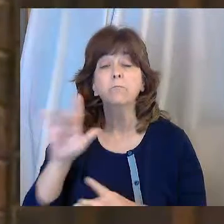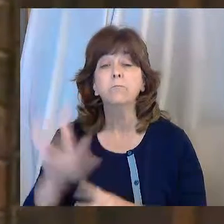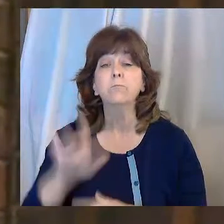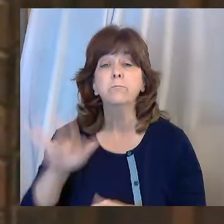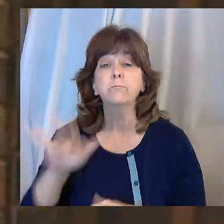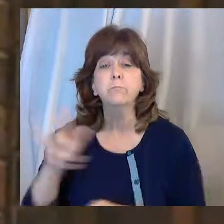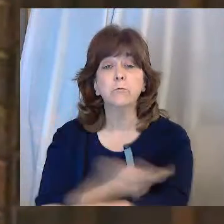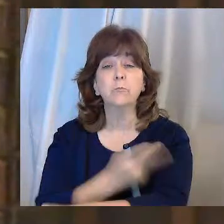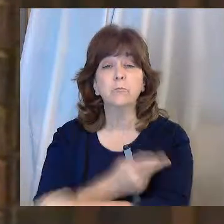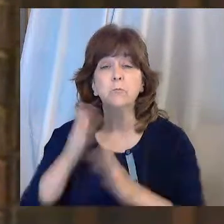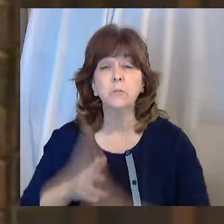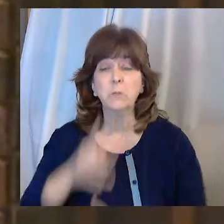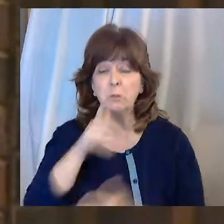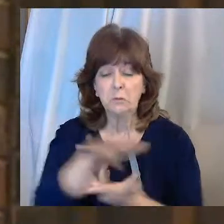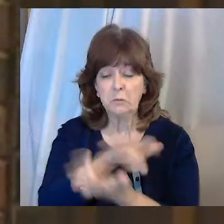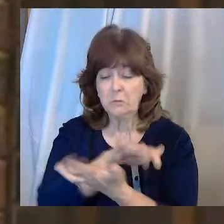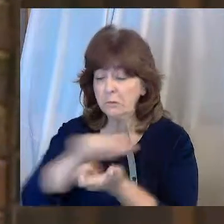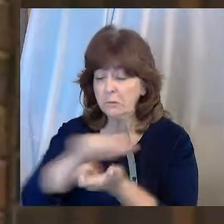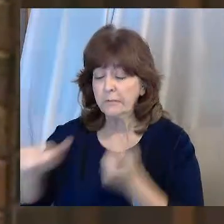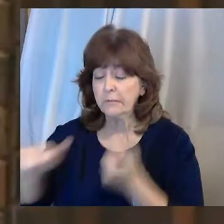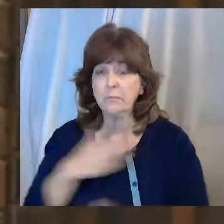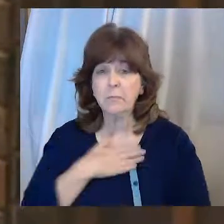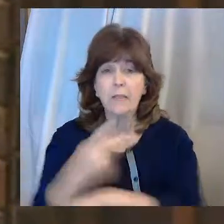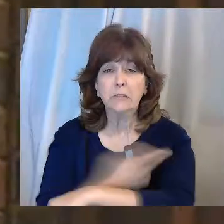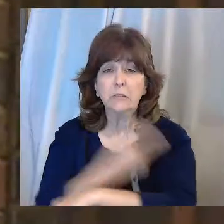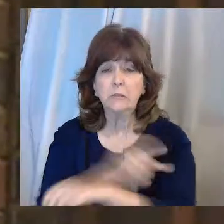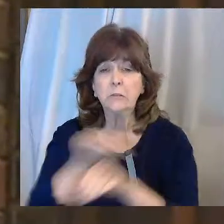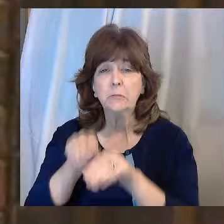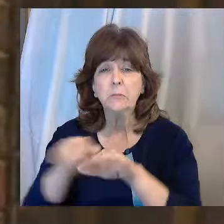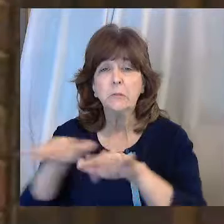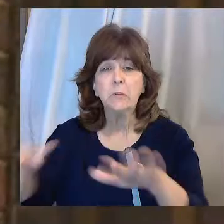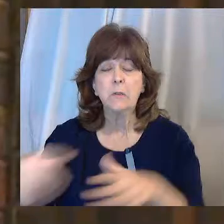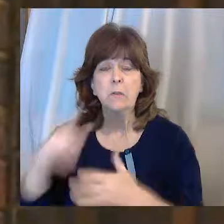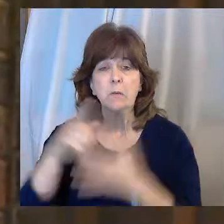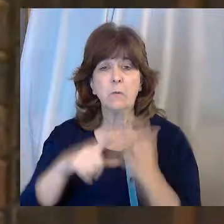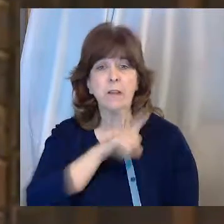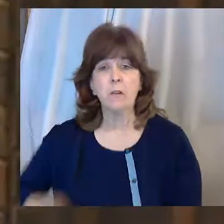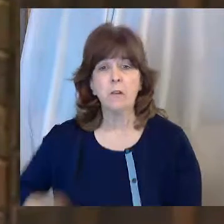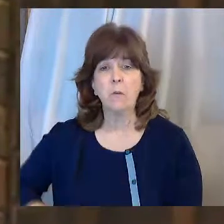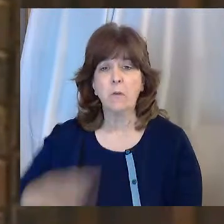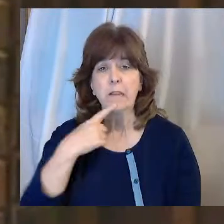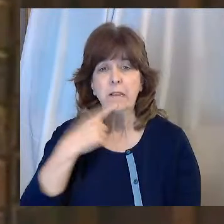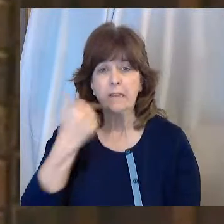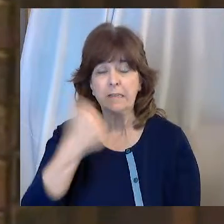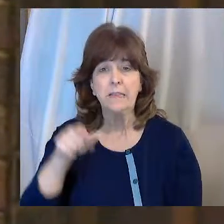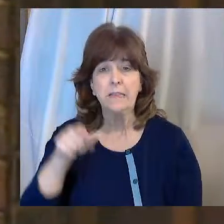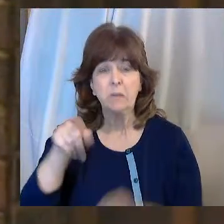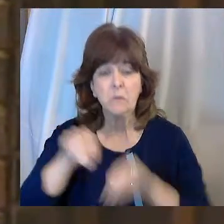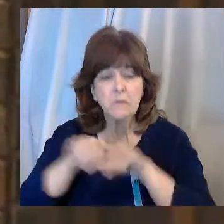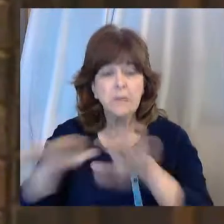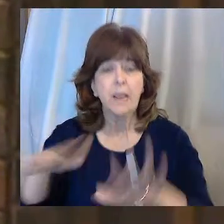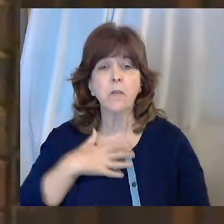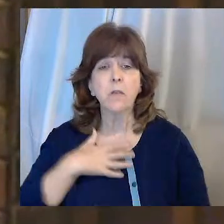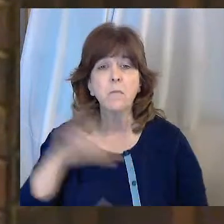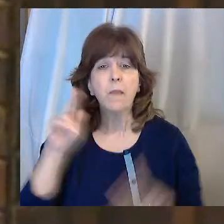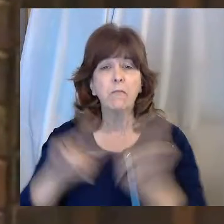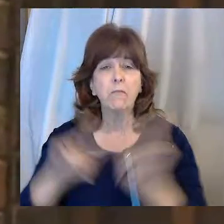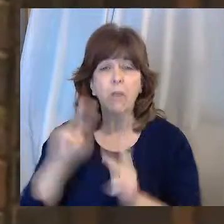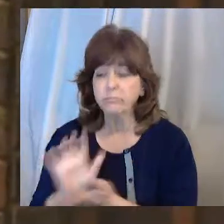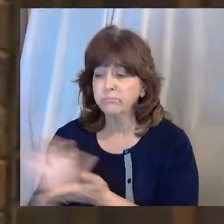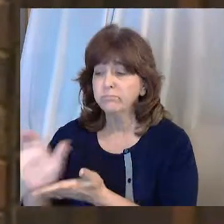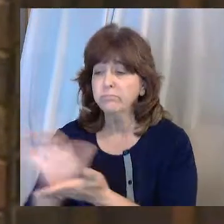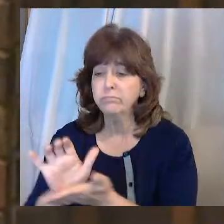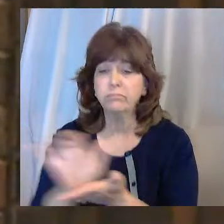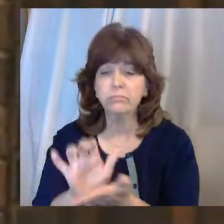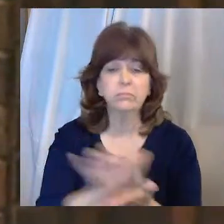of my pasture, says the Lord. Therefore, thus says the Lord God of Israel, against the shepherds who feed my people, you have scattered my flock, driven them away, and